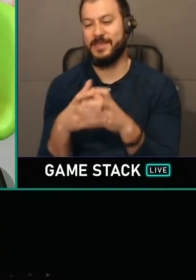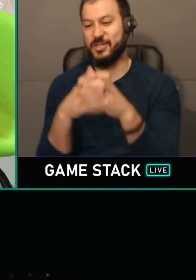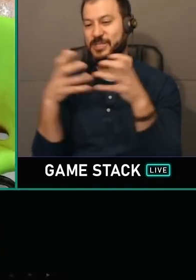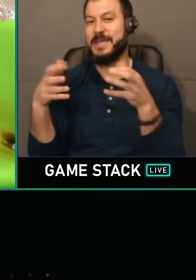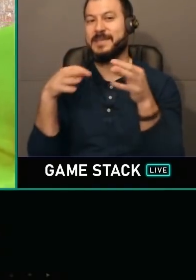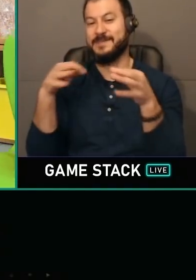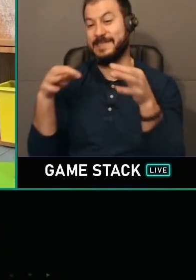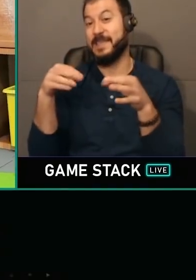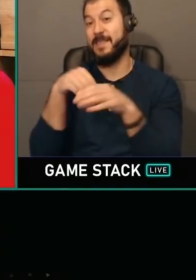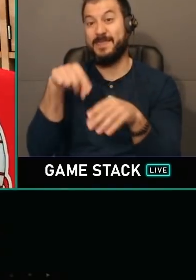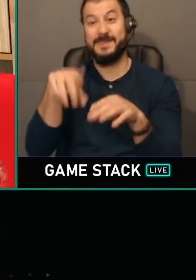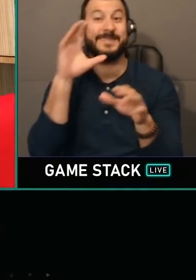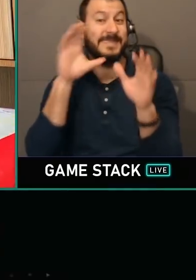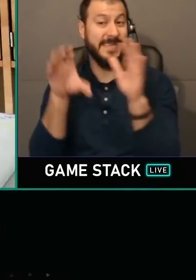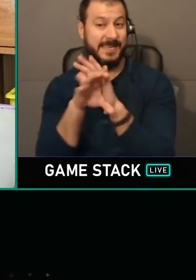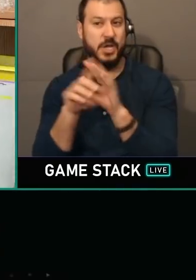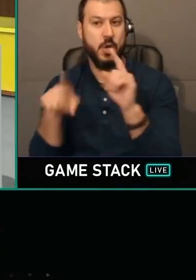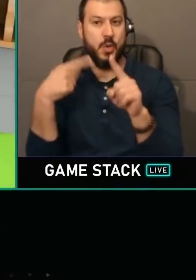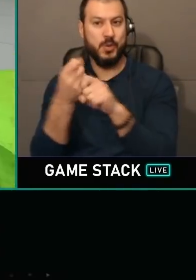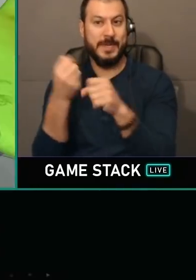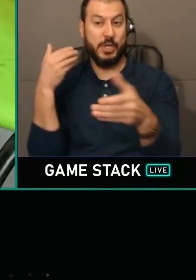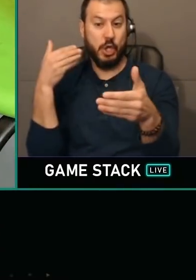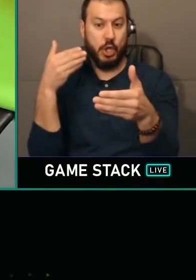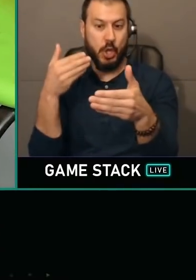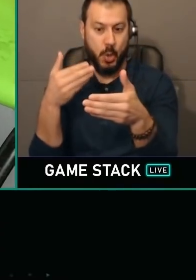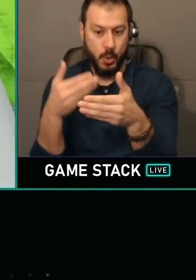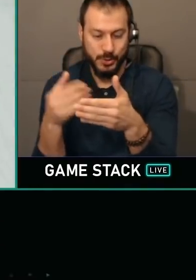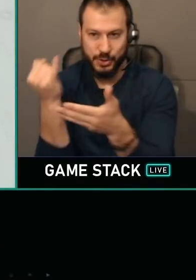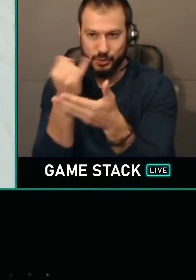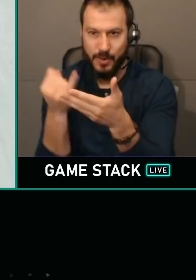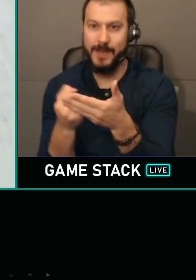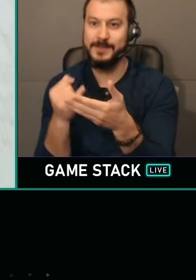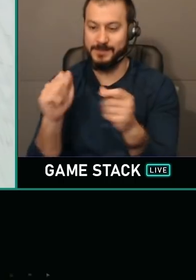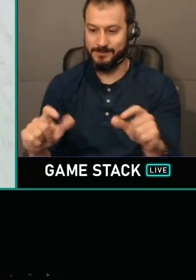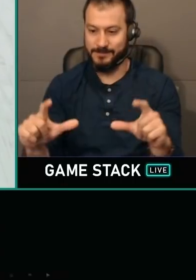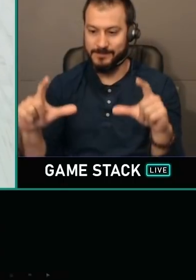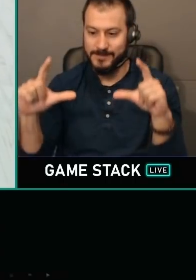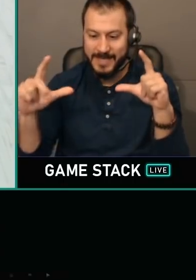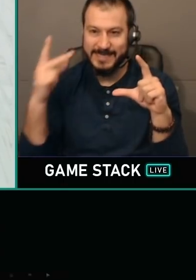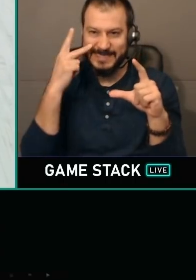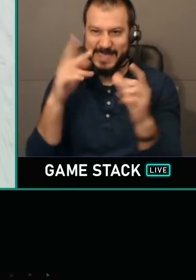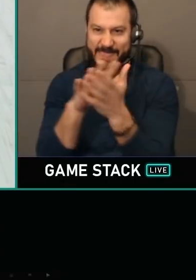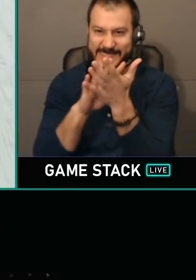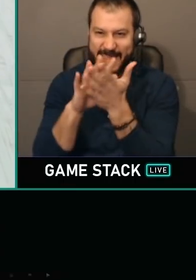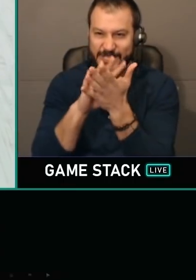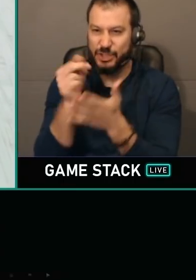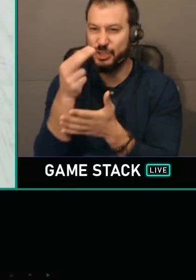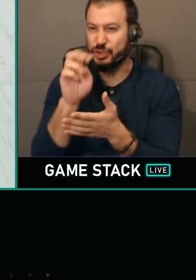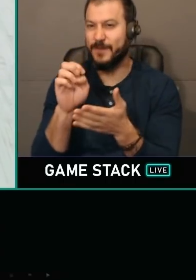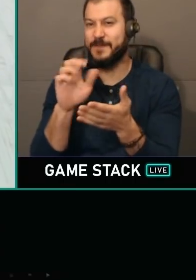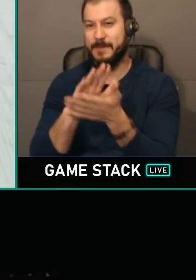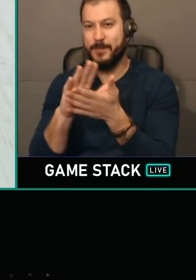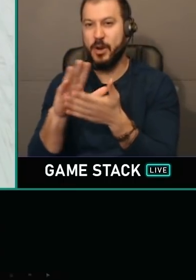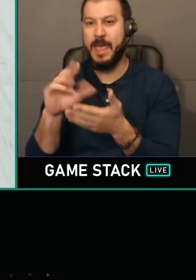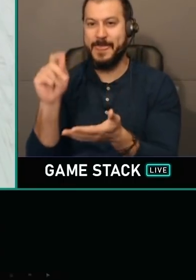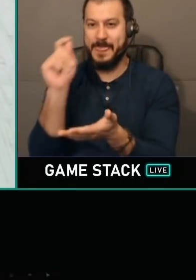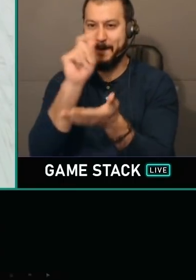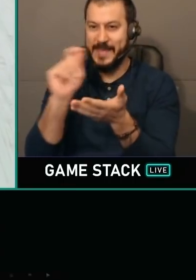scene. When you get close to the drawings, you can see the texture of the paper as well as even the pencil strokes.